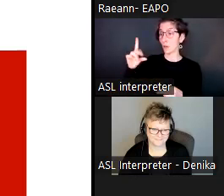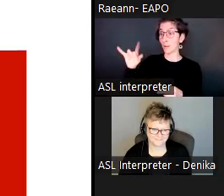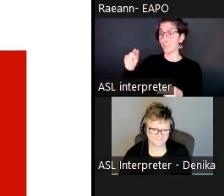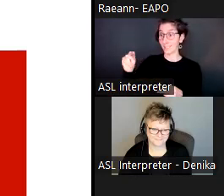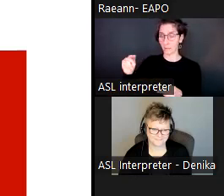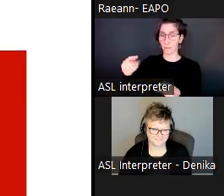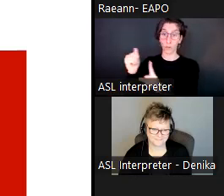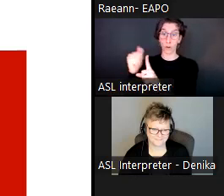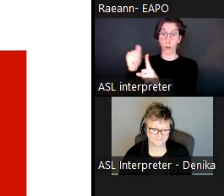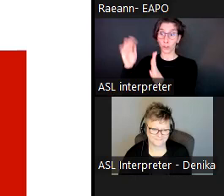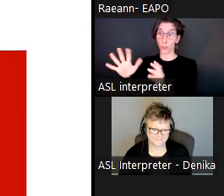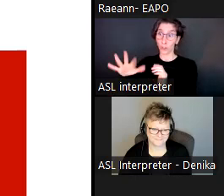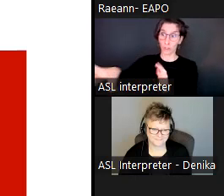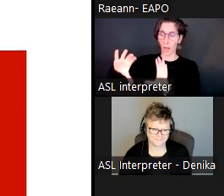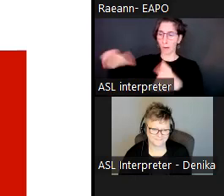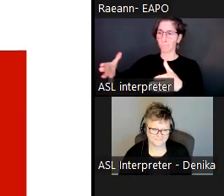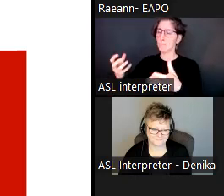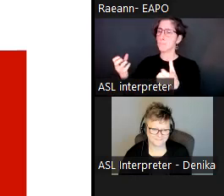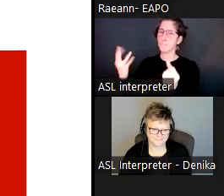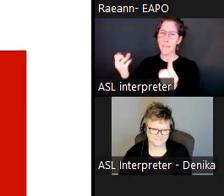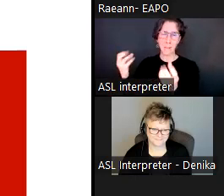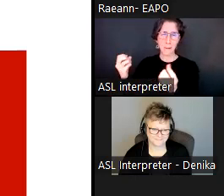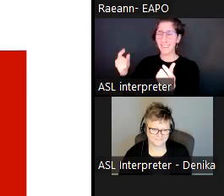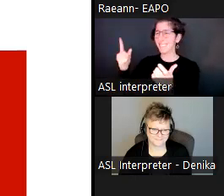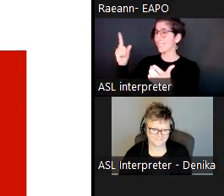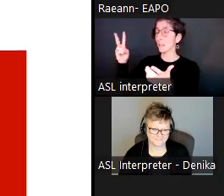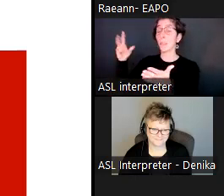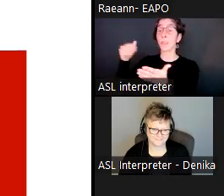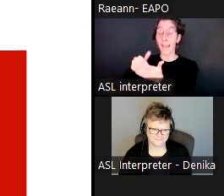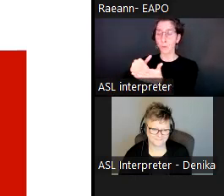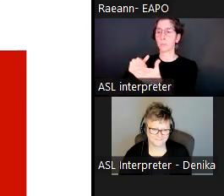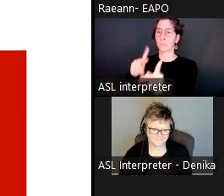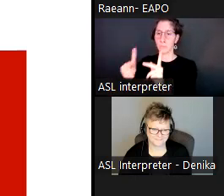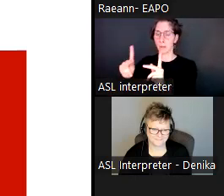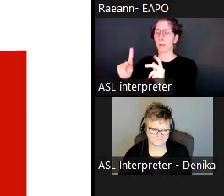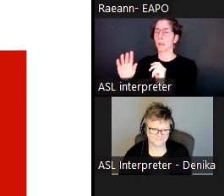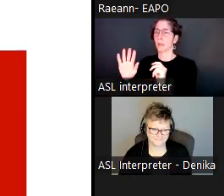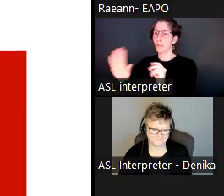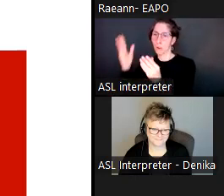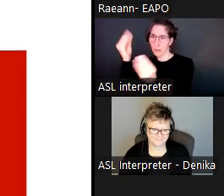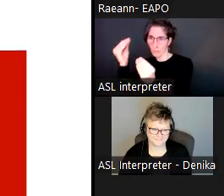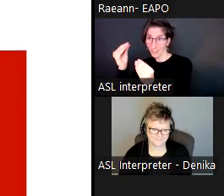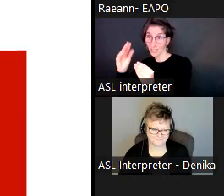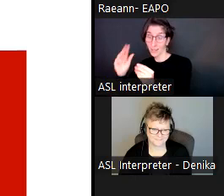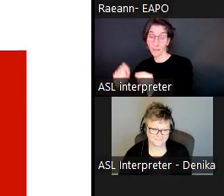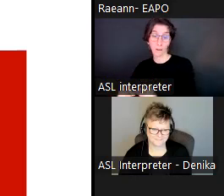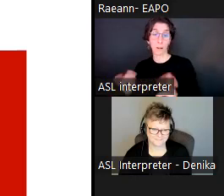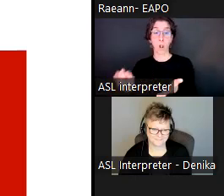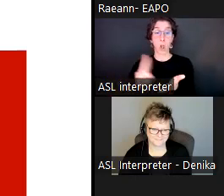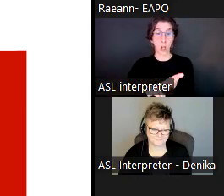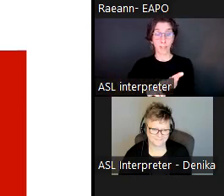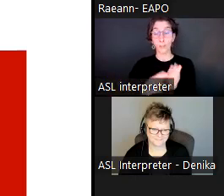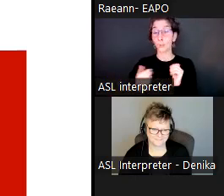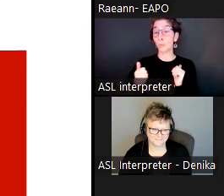information of people where they logged into their Canada Revenue Agency account. They changed their